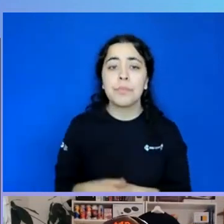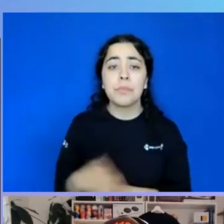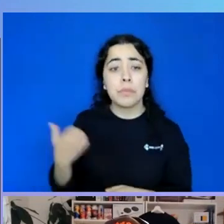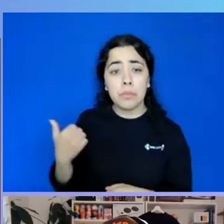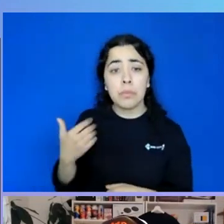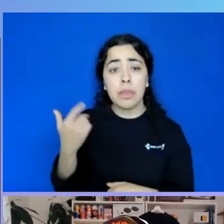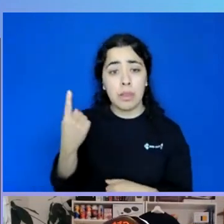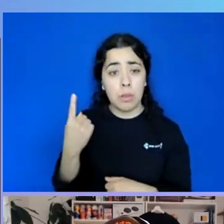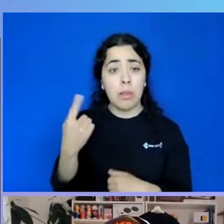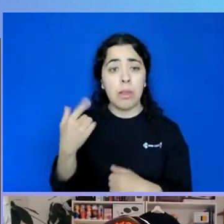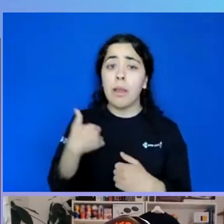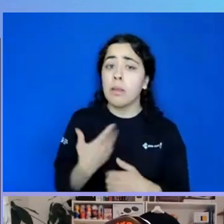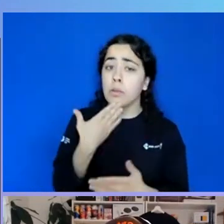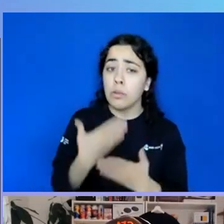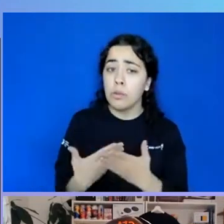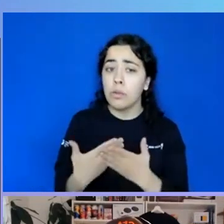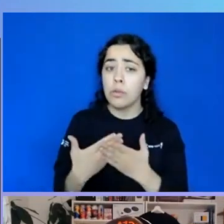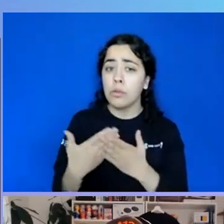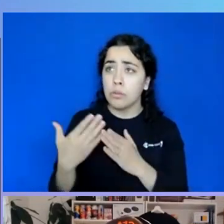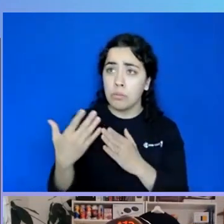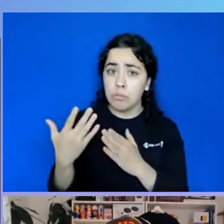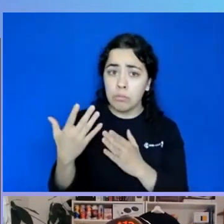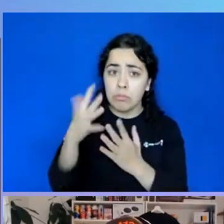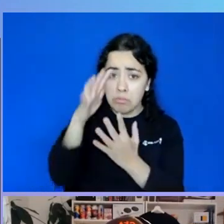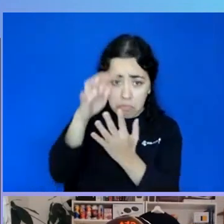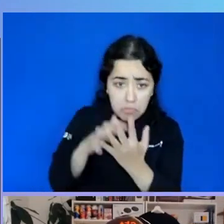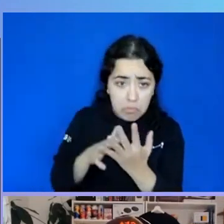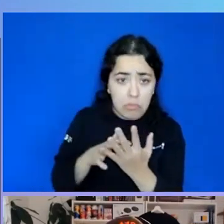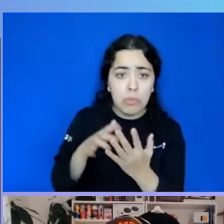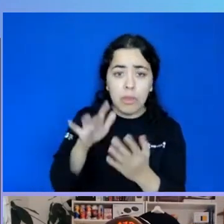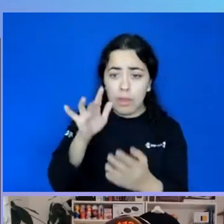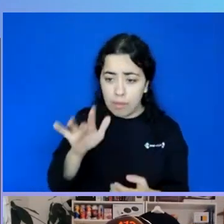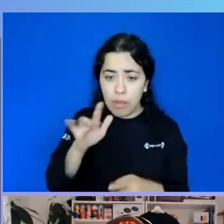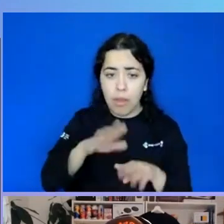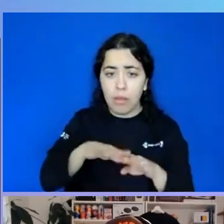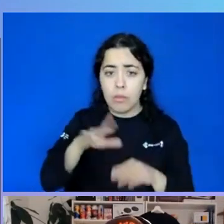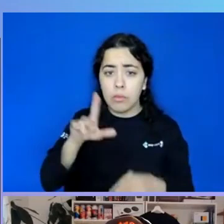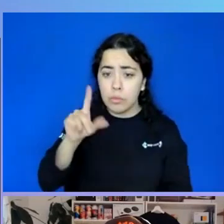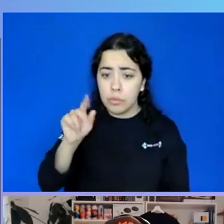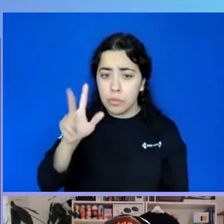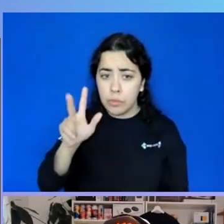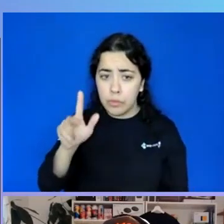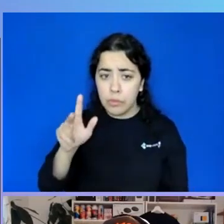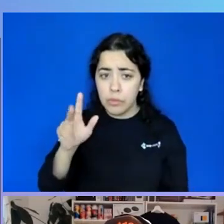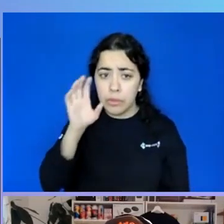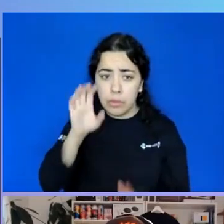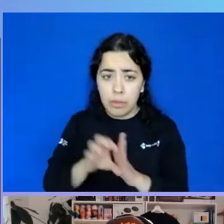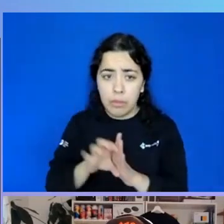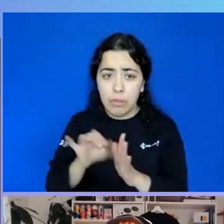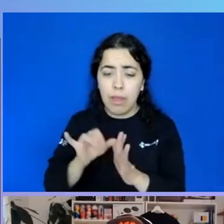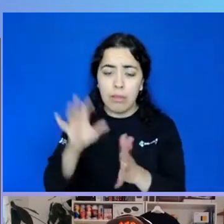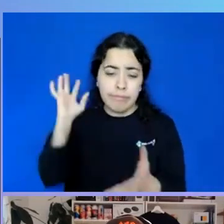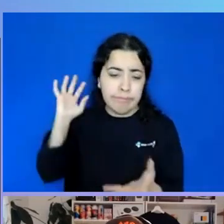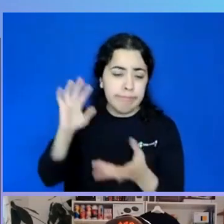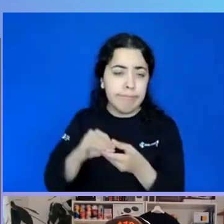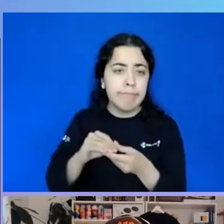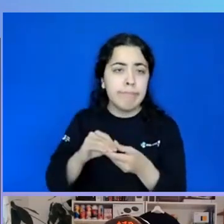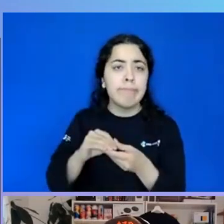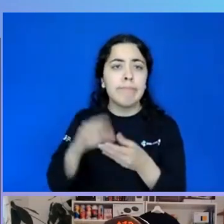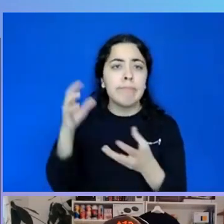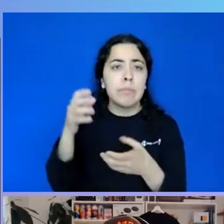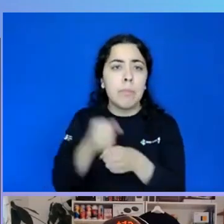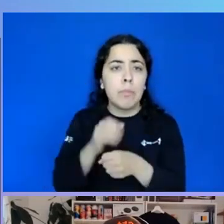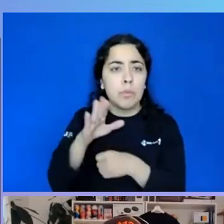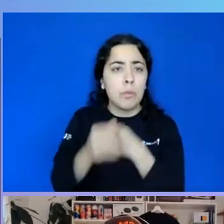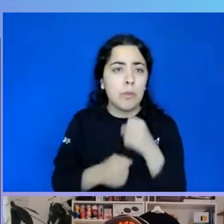click on the 2023 image, which is a wrap-up of your running year. And it